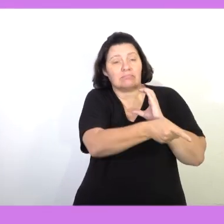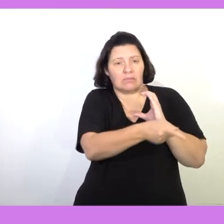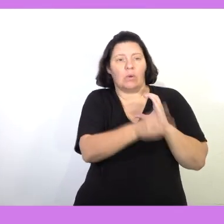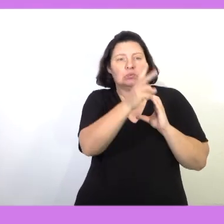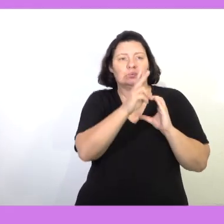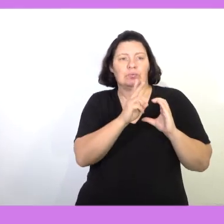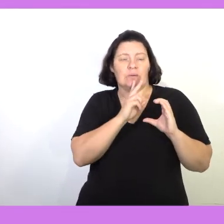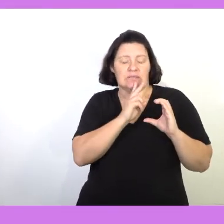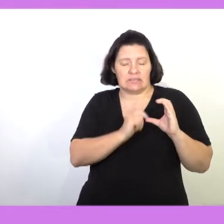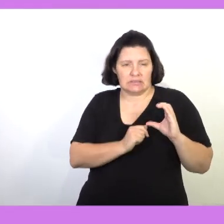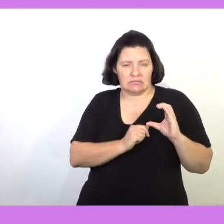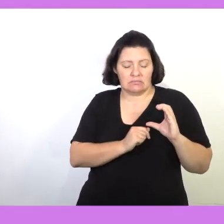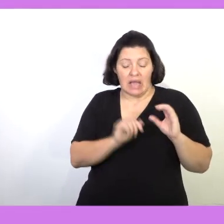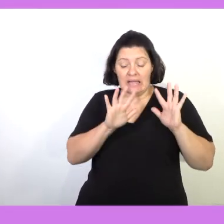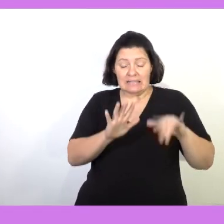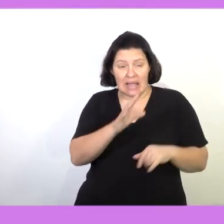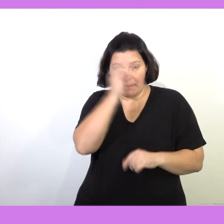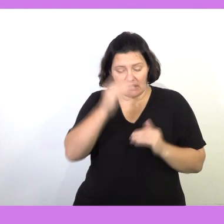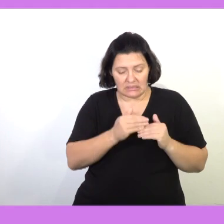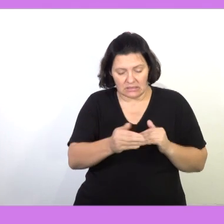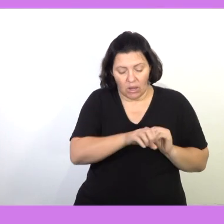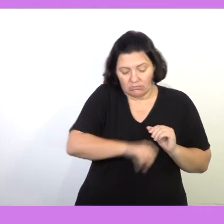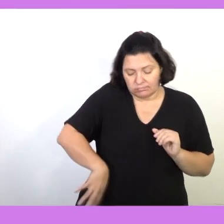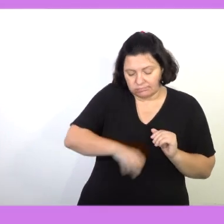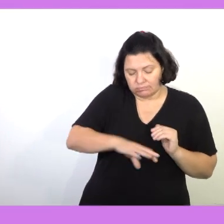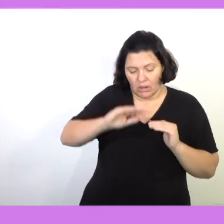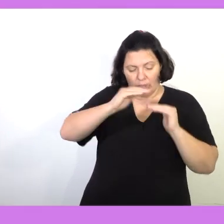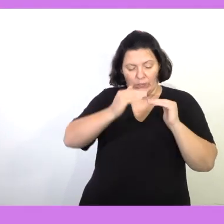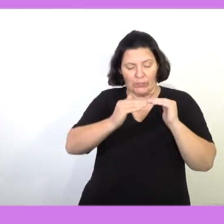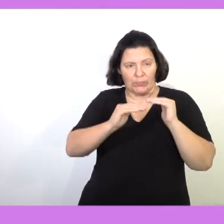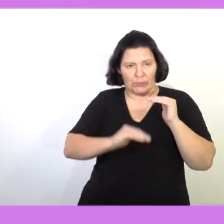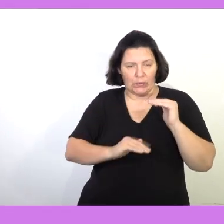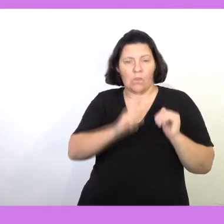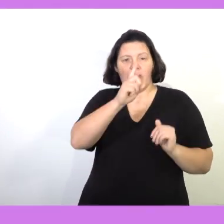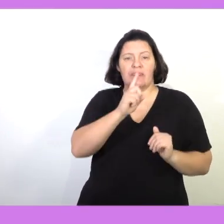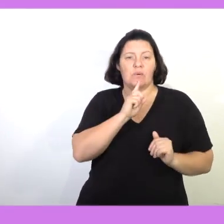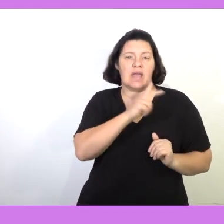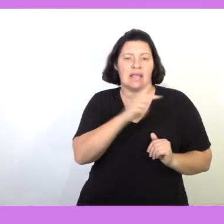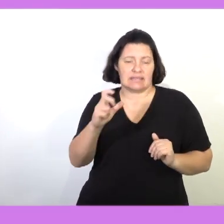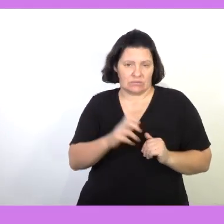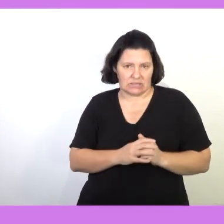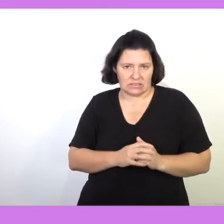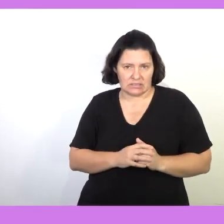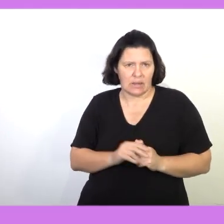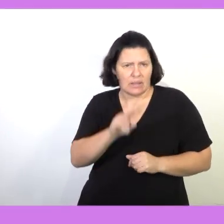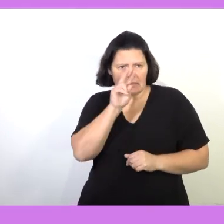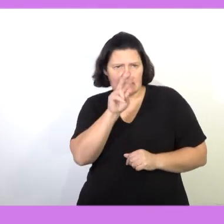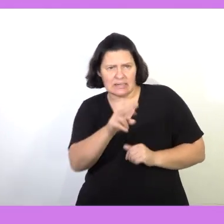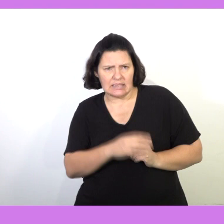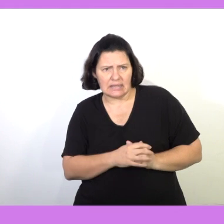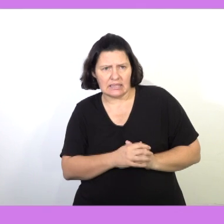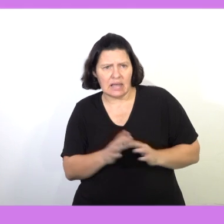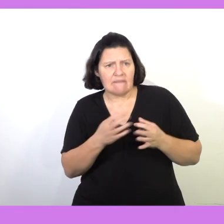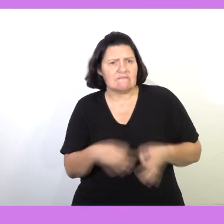2,000. And then in the next 10 minutes, the liters had already decreased to 1,800. However, you